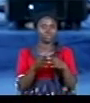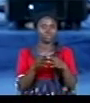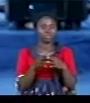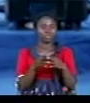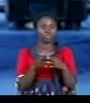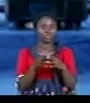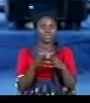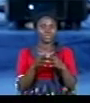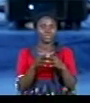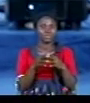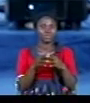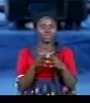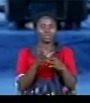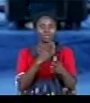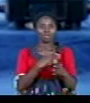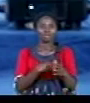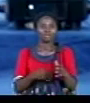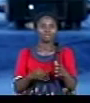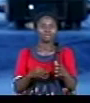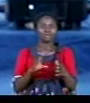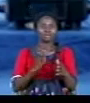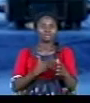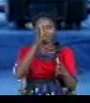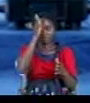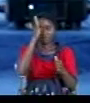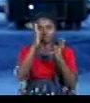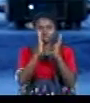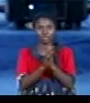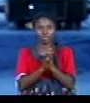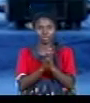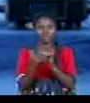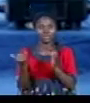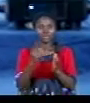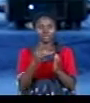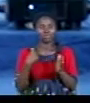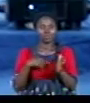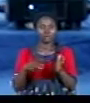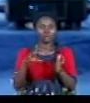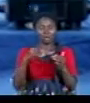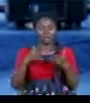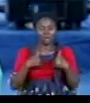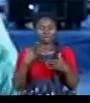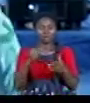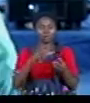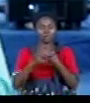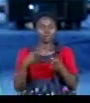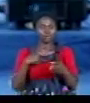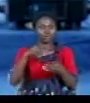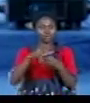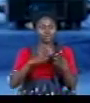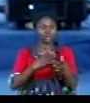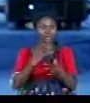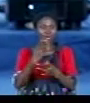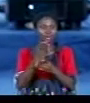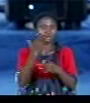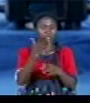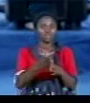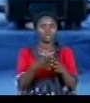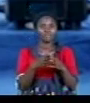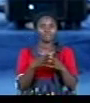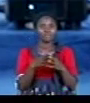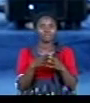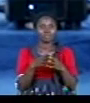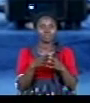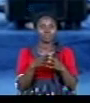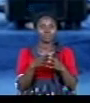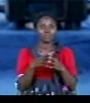our daddy prayed and he said, wherever we have the problem, we should place a hand on it and raise the second up. So that was